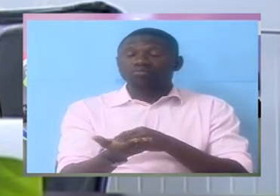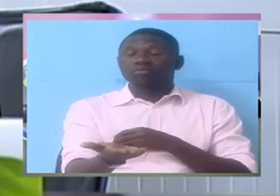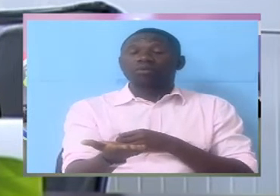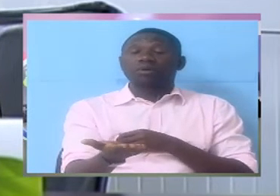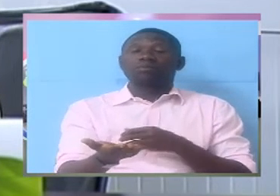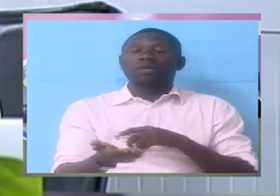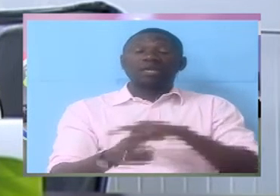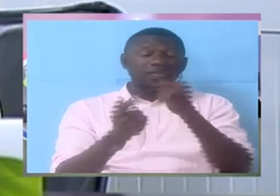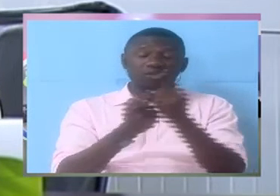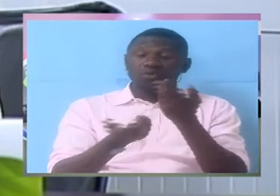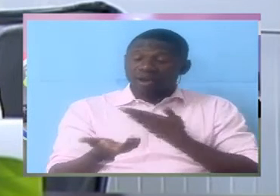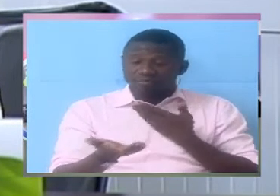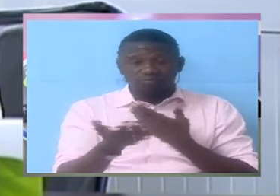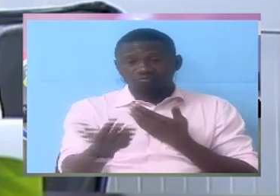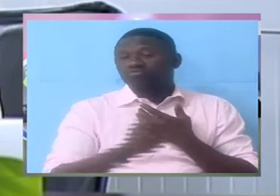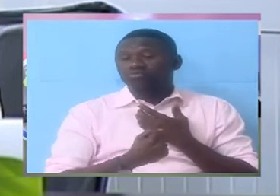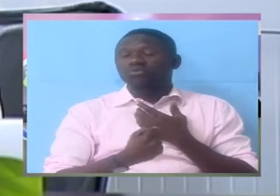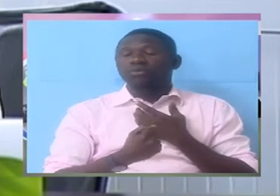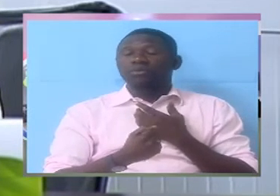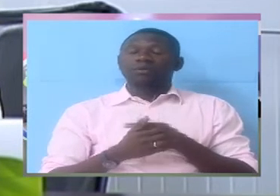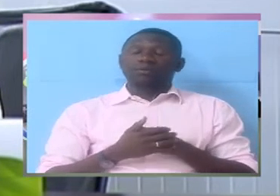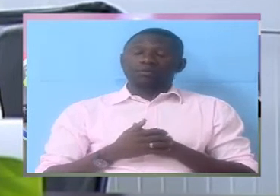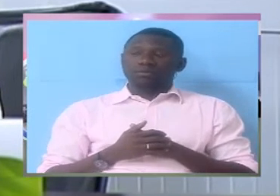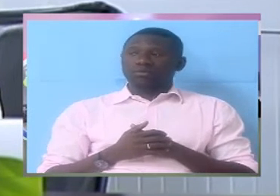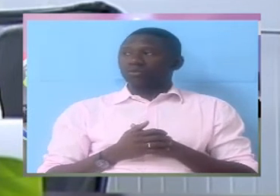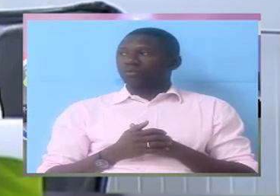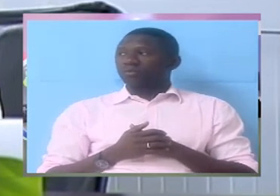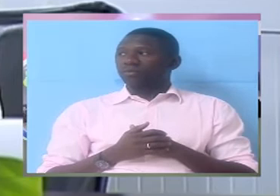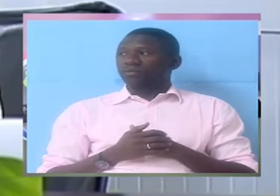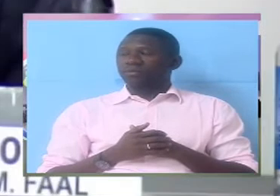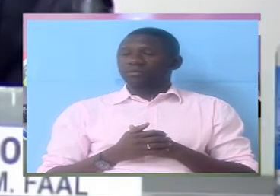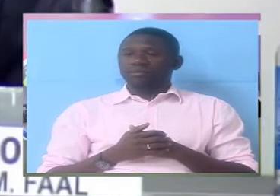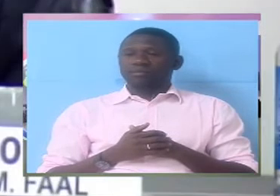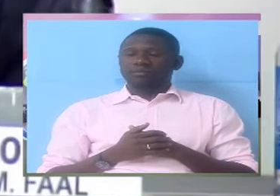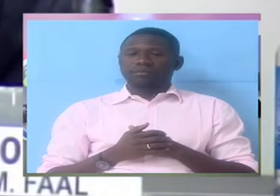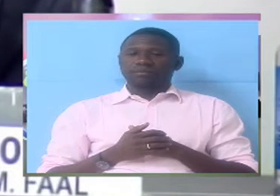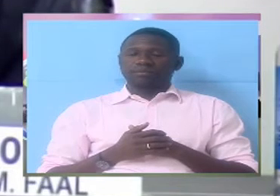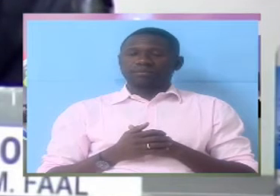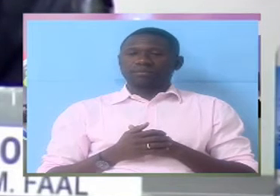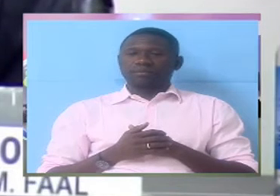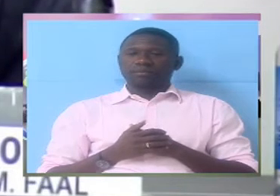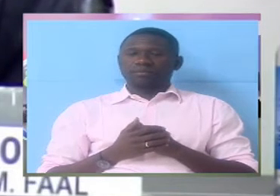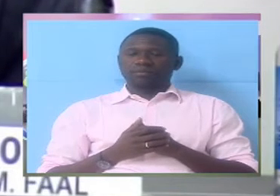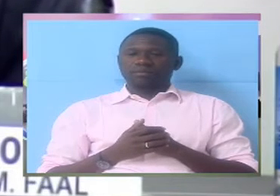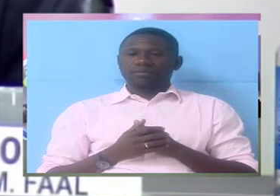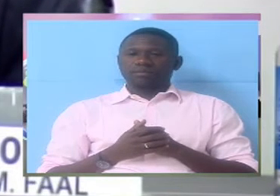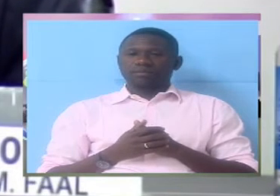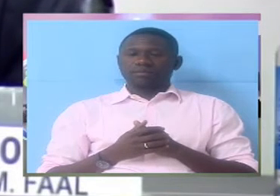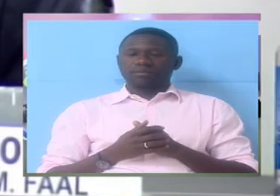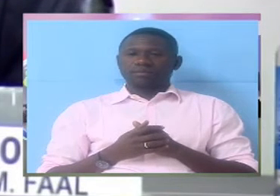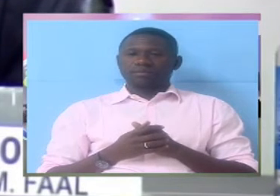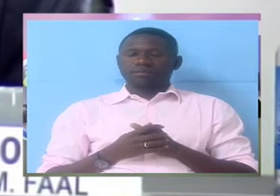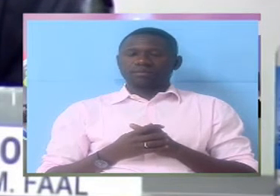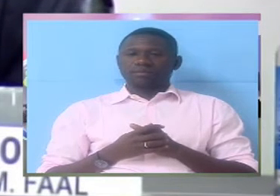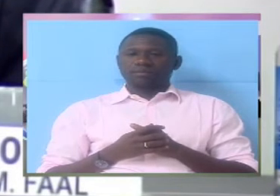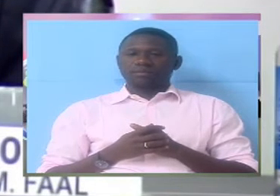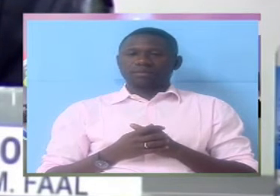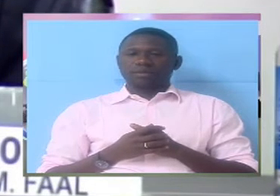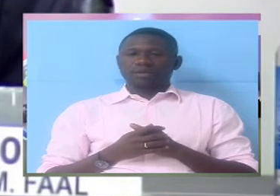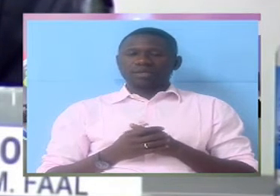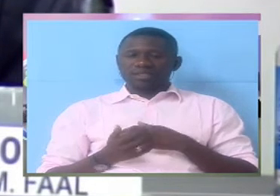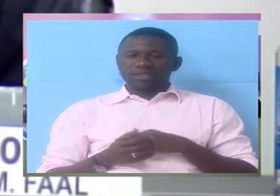Membebulu. Adinna. Whatever you have, hand it Handover. Handover, yeah. Is it Handover or Hanover?